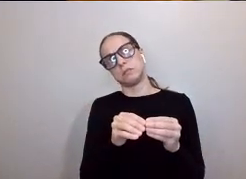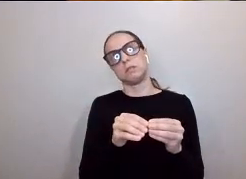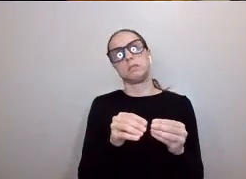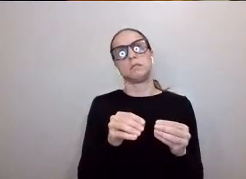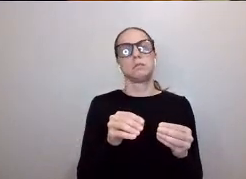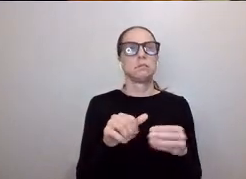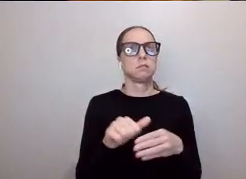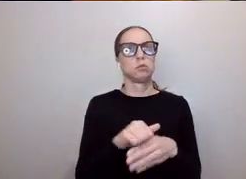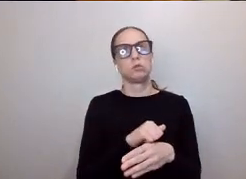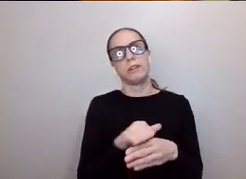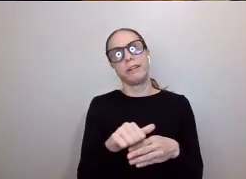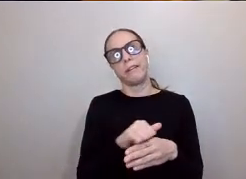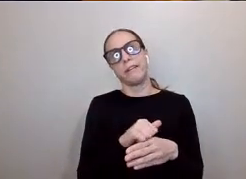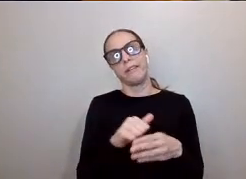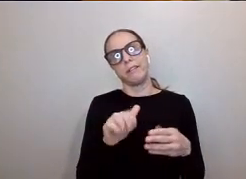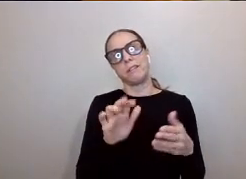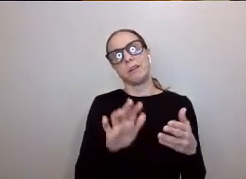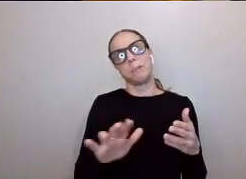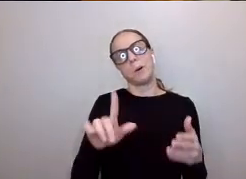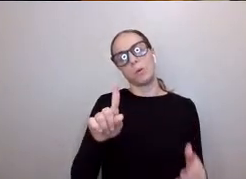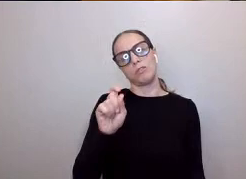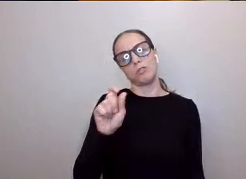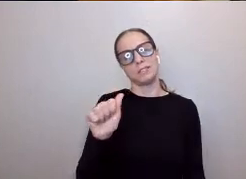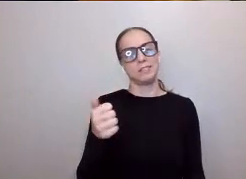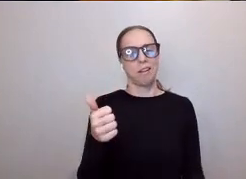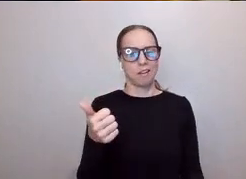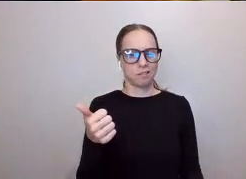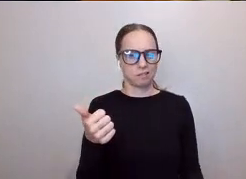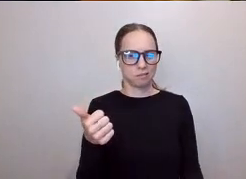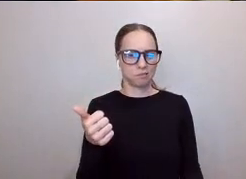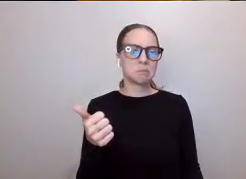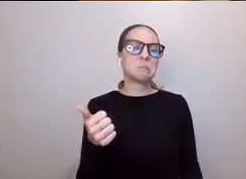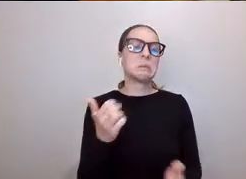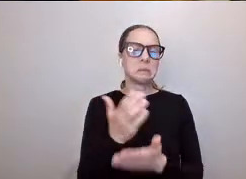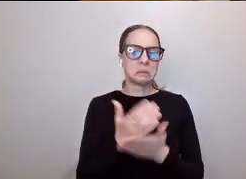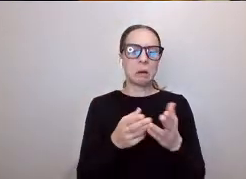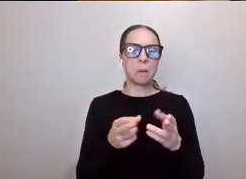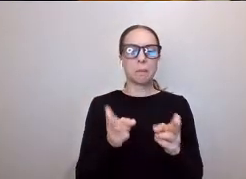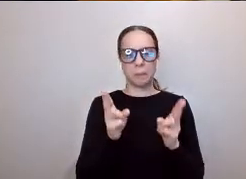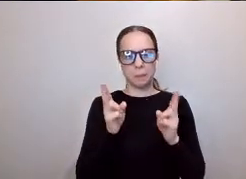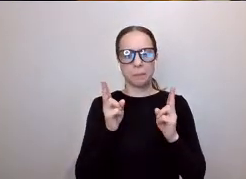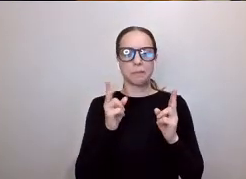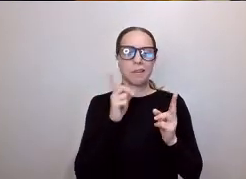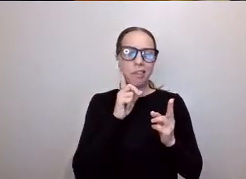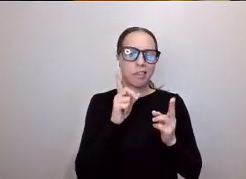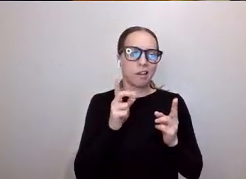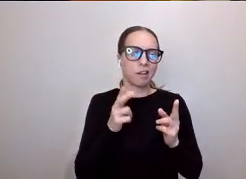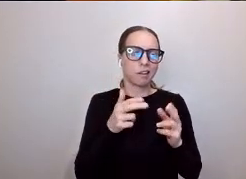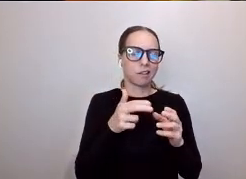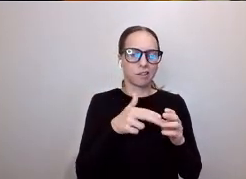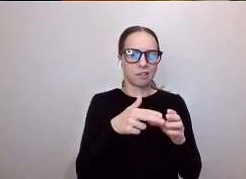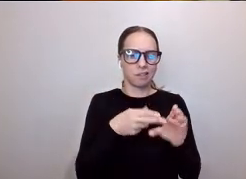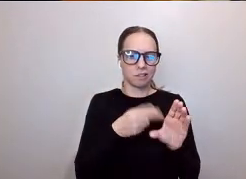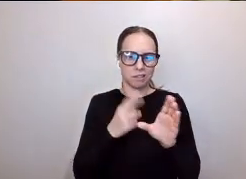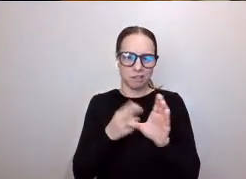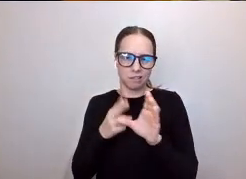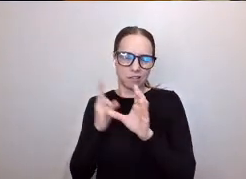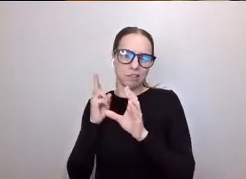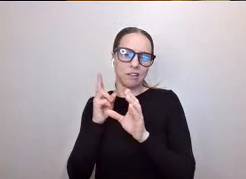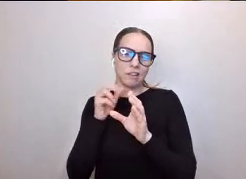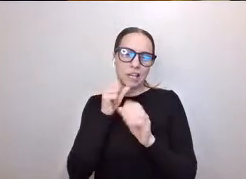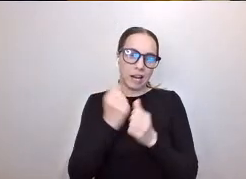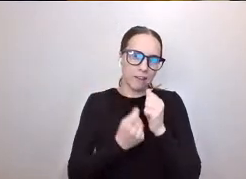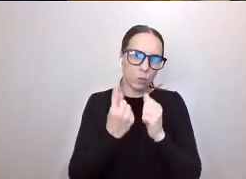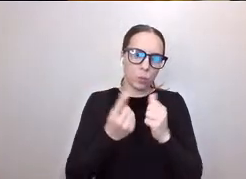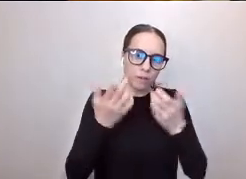about 110, let's say. There's probably some drop off. I think there's usually calculated for not everybody to finish. And so we can train about 100 people, and then